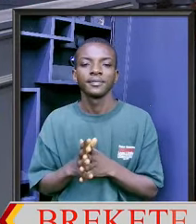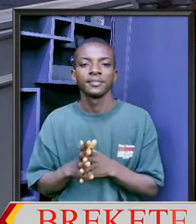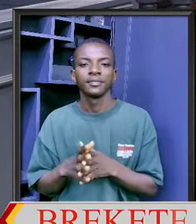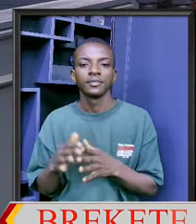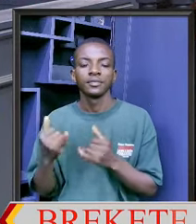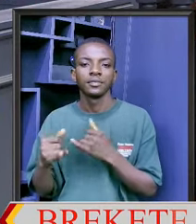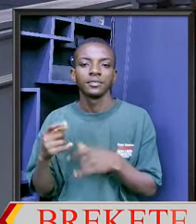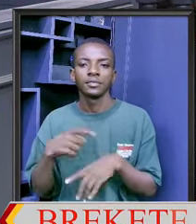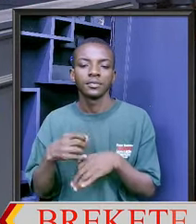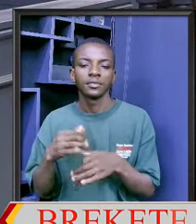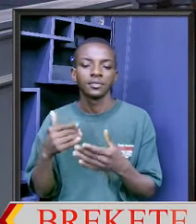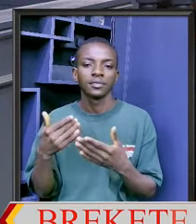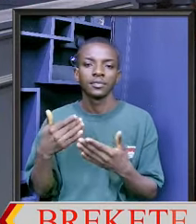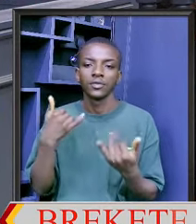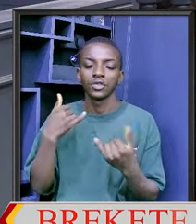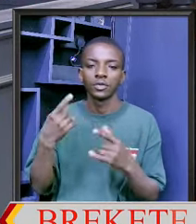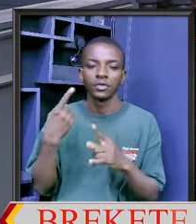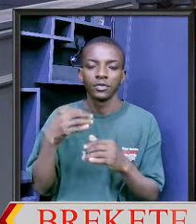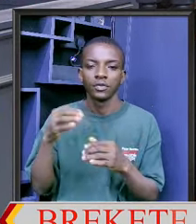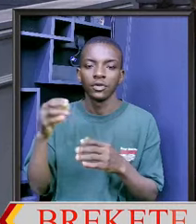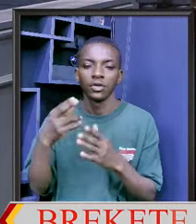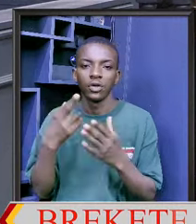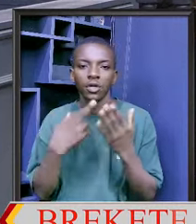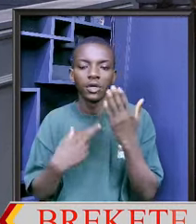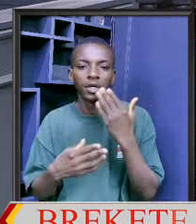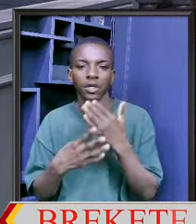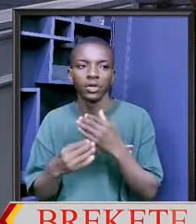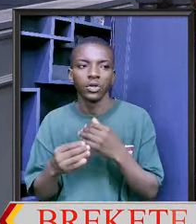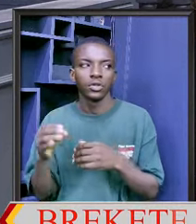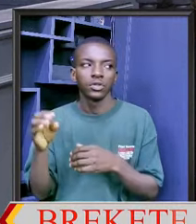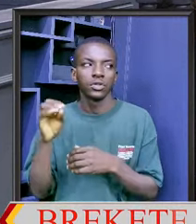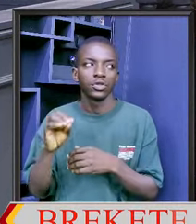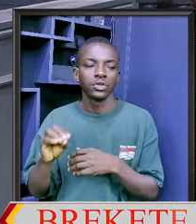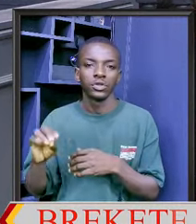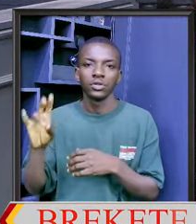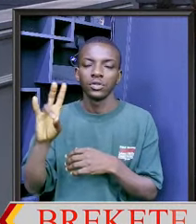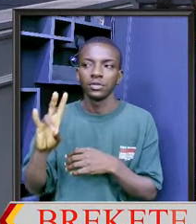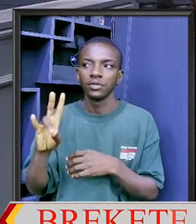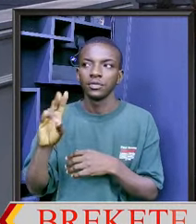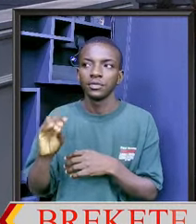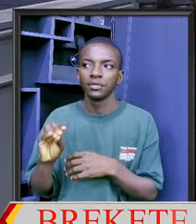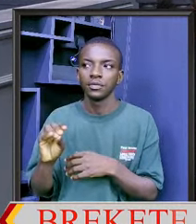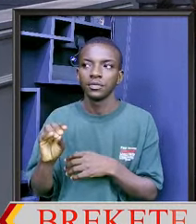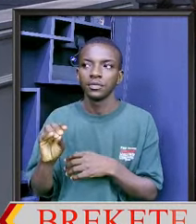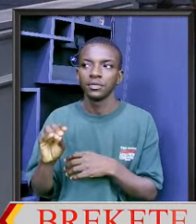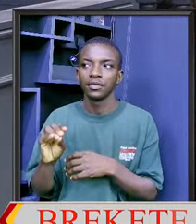69. For the last the number time, again to call for red oil only now 070.